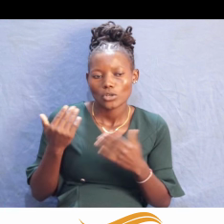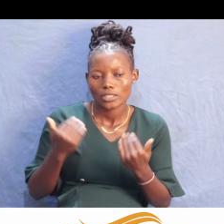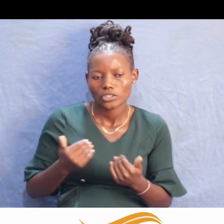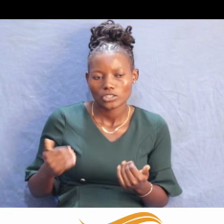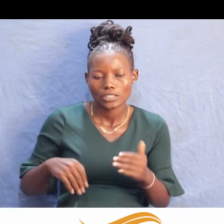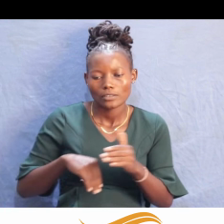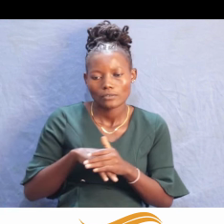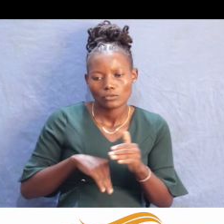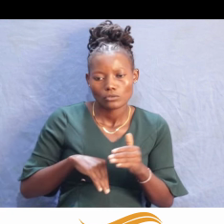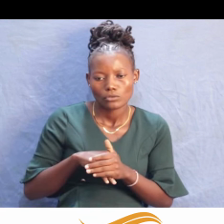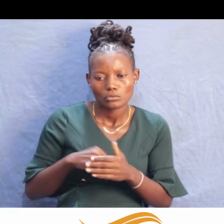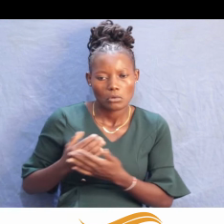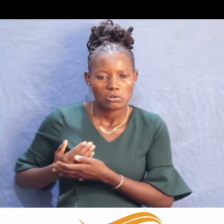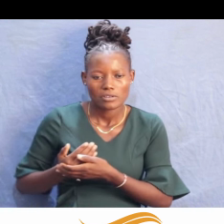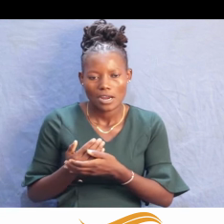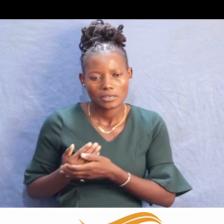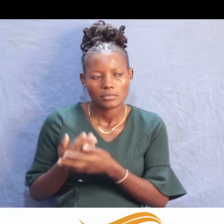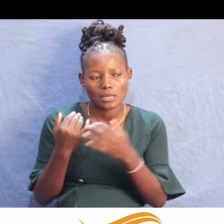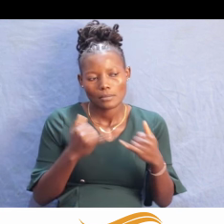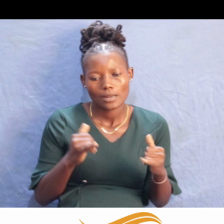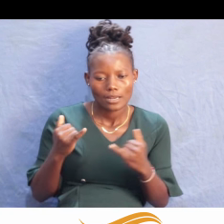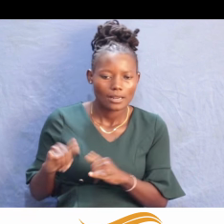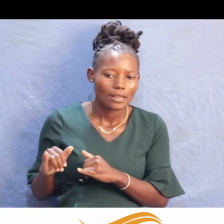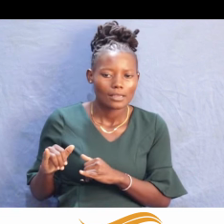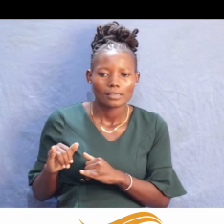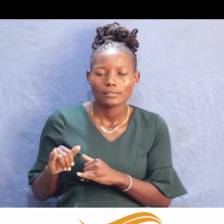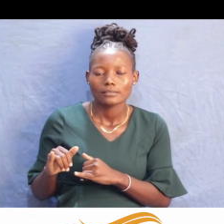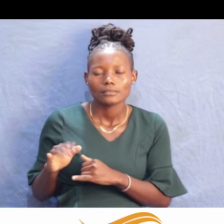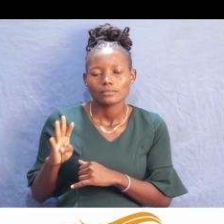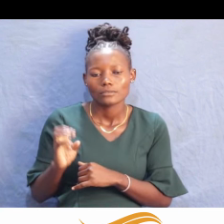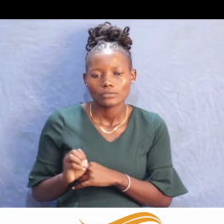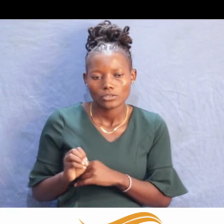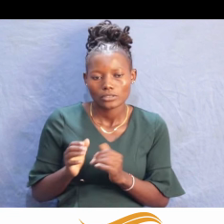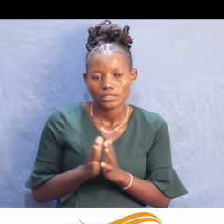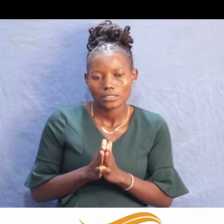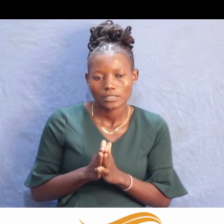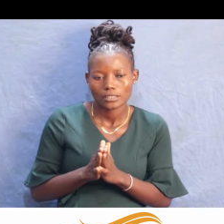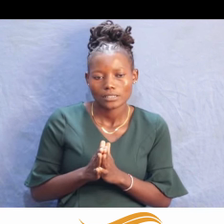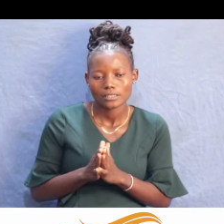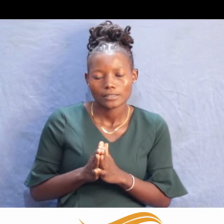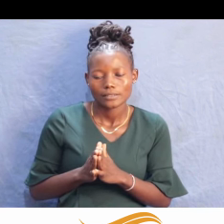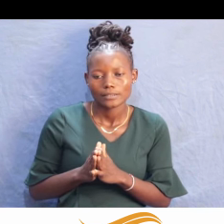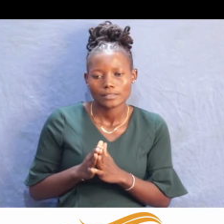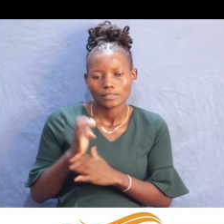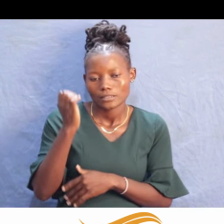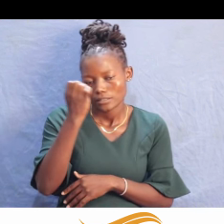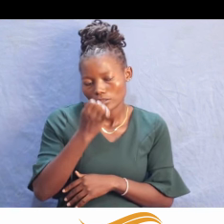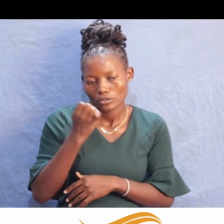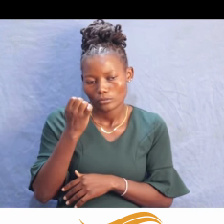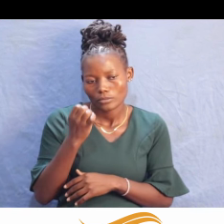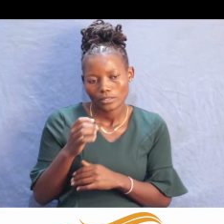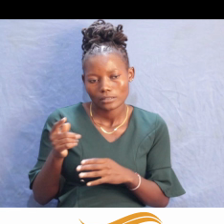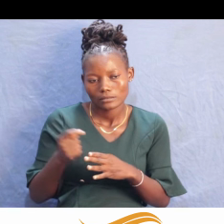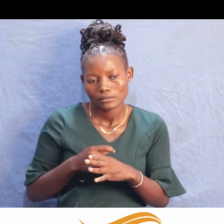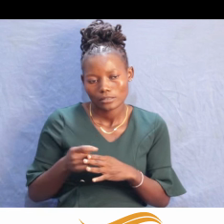soccer, rugby, you want them to get at least 140, and 180 is the top end. That's their